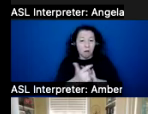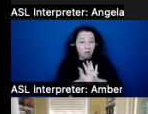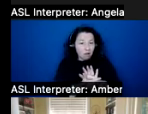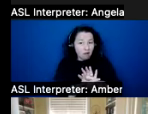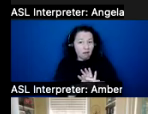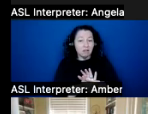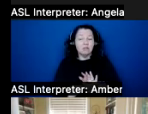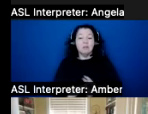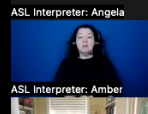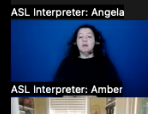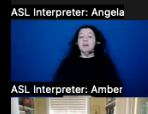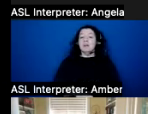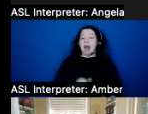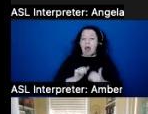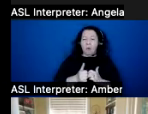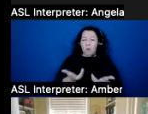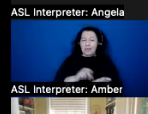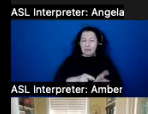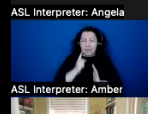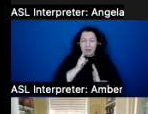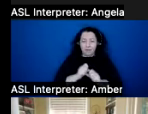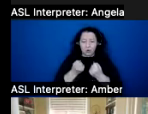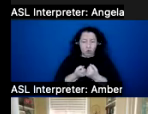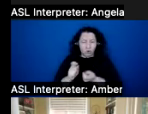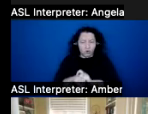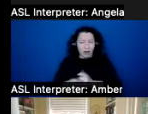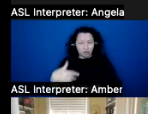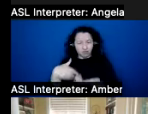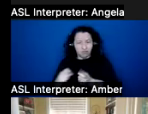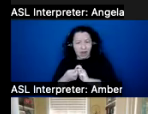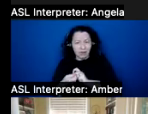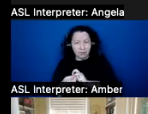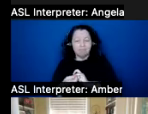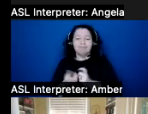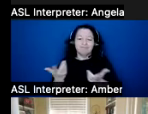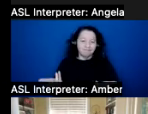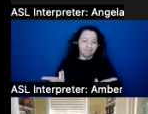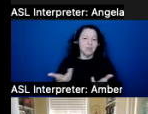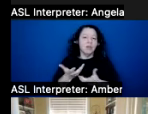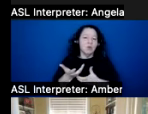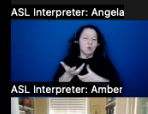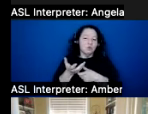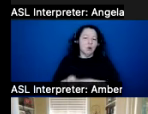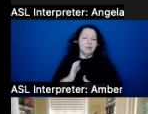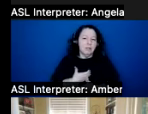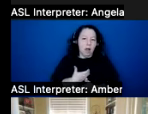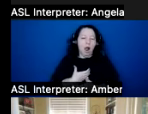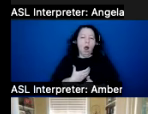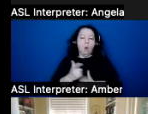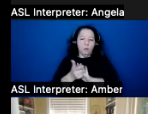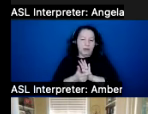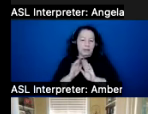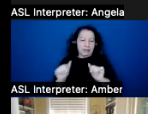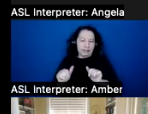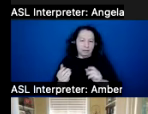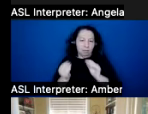for change, for social change, increased trust in criminal justice system,